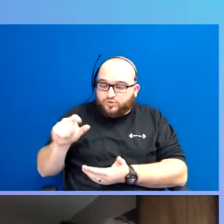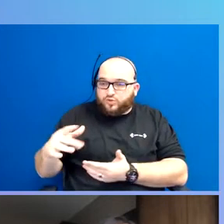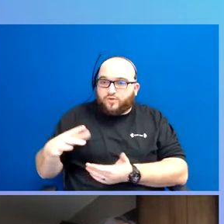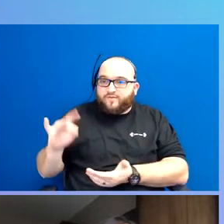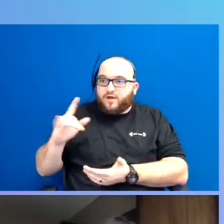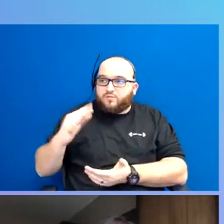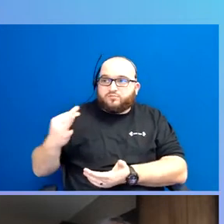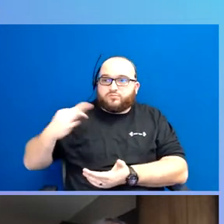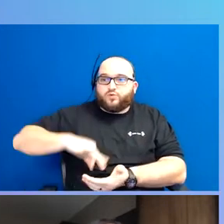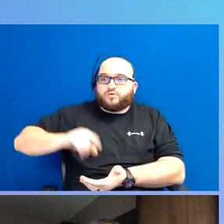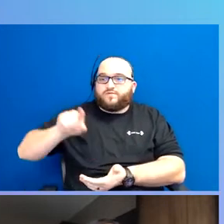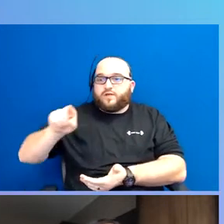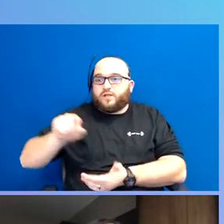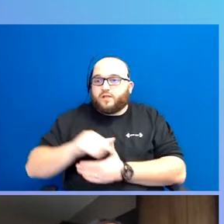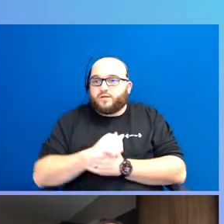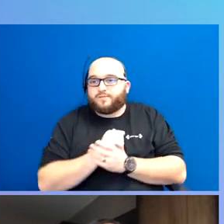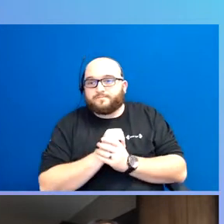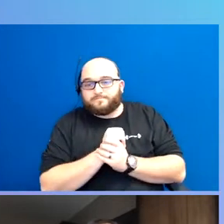useful?